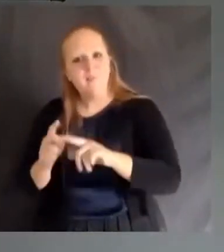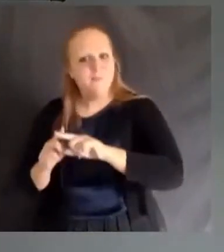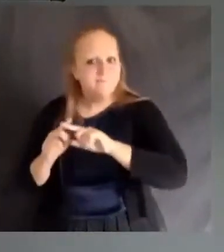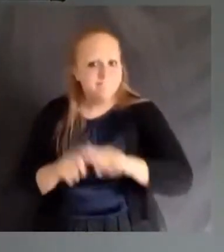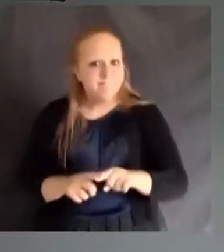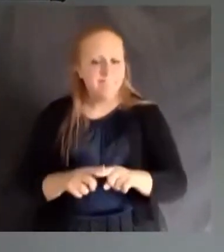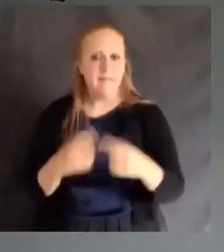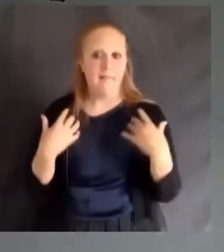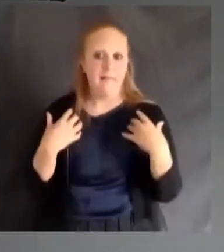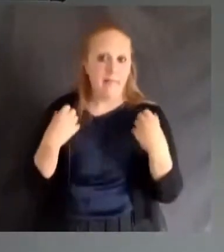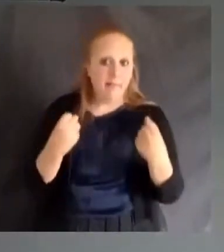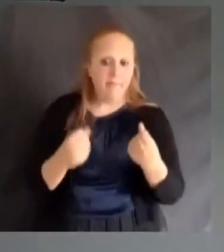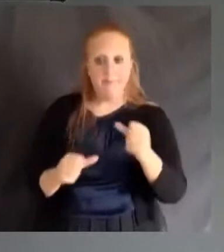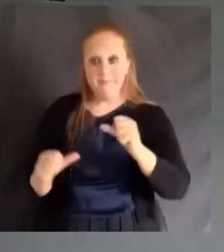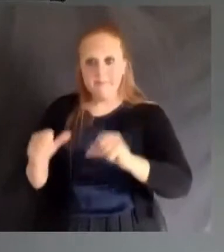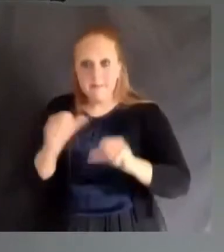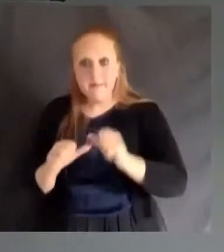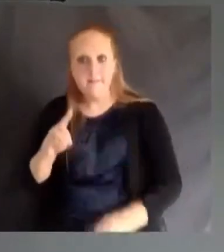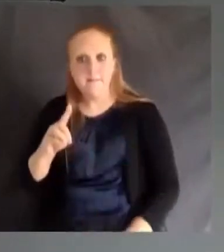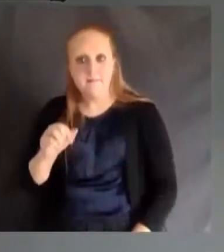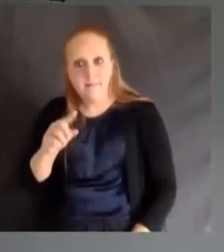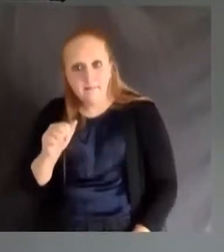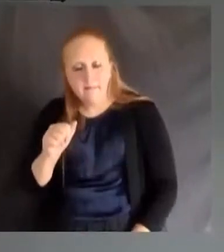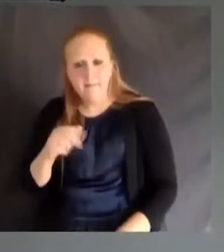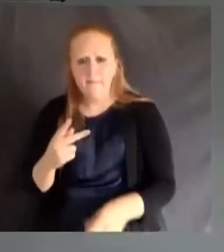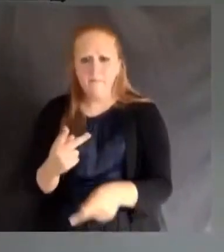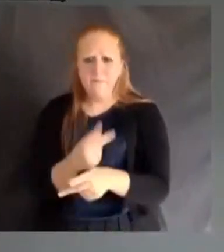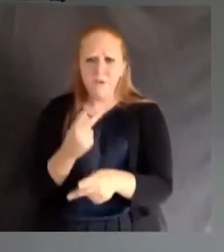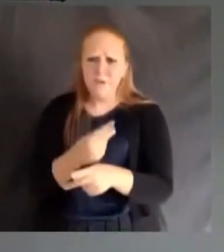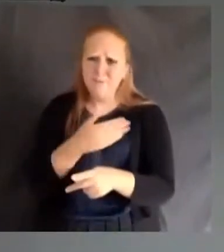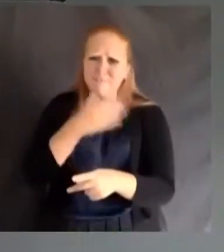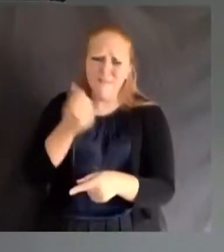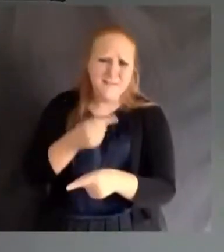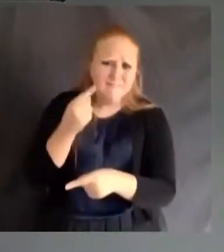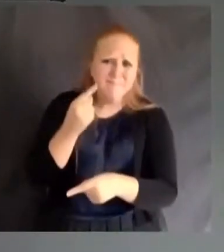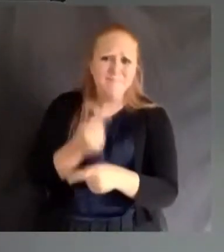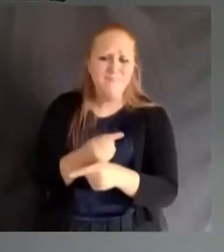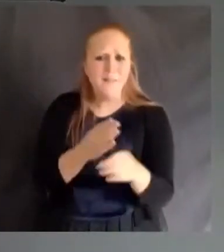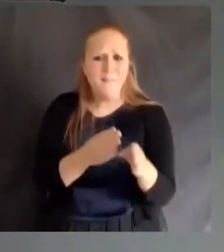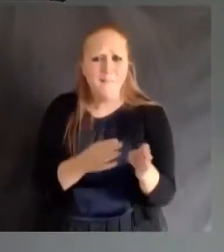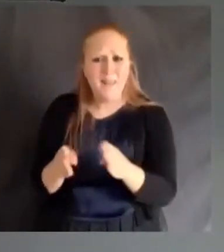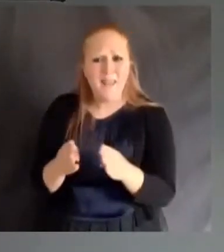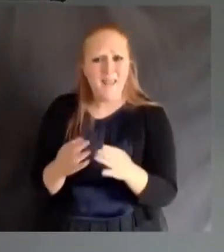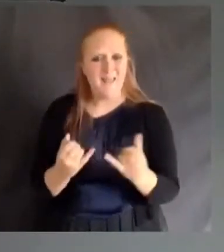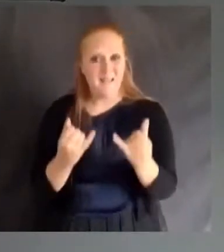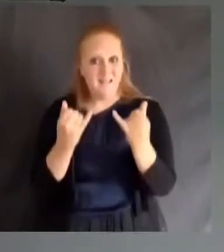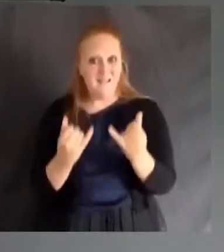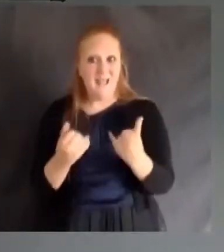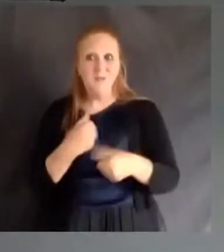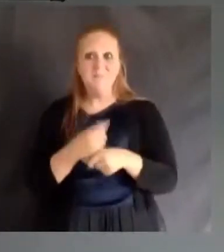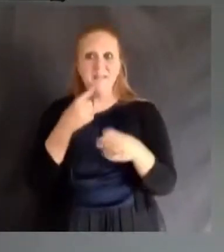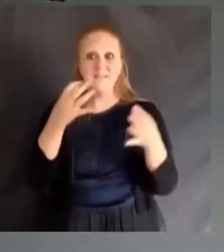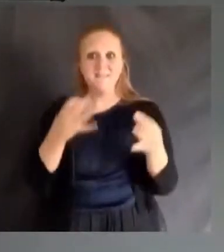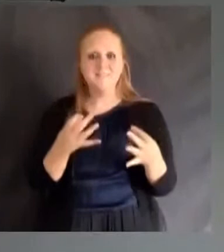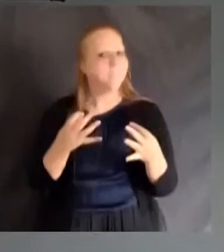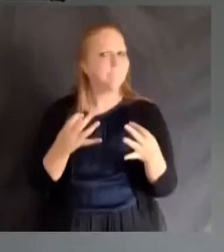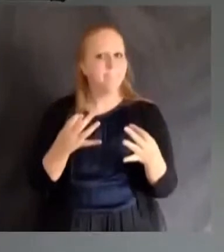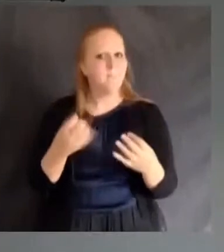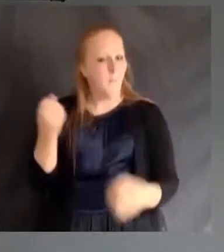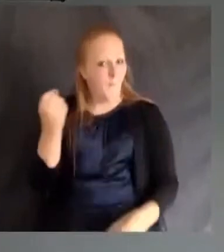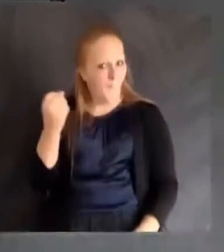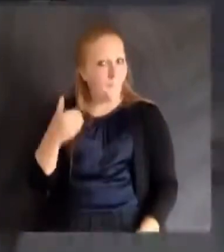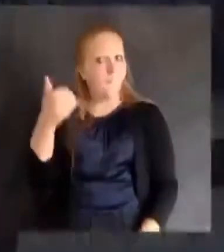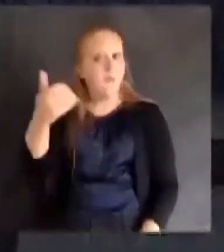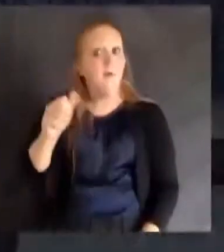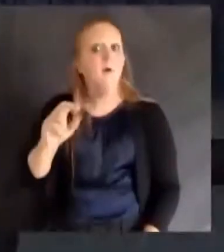time to necessitate changes among all the plans, right? So I think that's what the governor's saying. We have to see where we are in August, which may take tweaking all across the